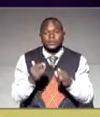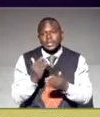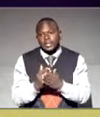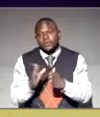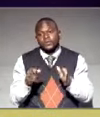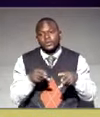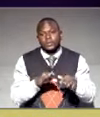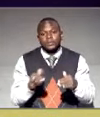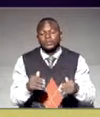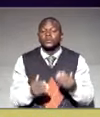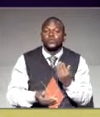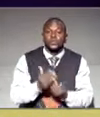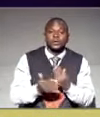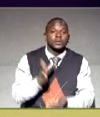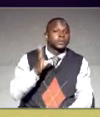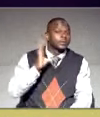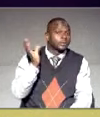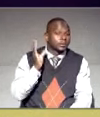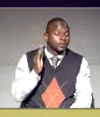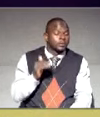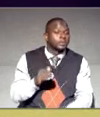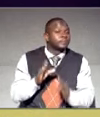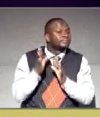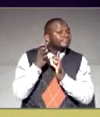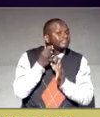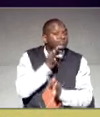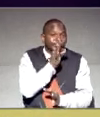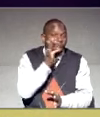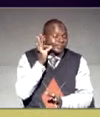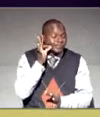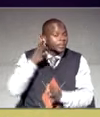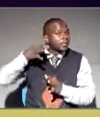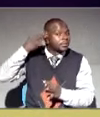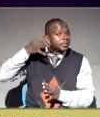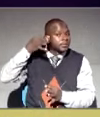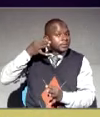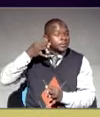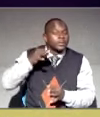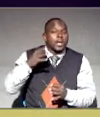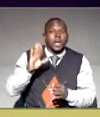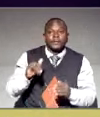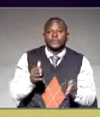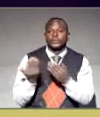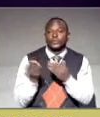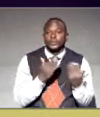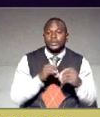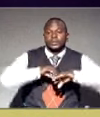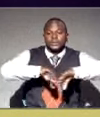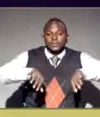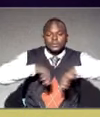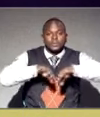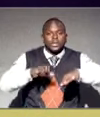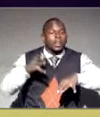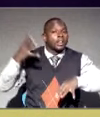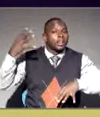of the ways to care for the ears. Keep your ears dry by gently cleaning with a towel after bathing or swimming to prevent